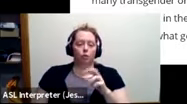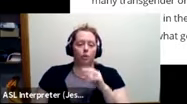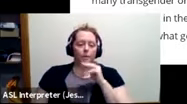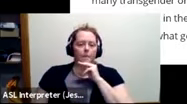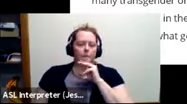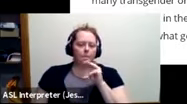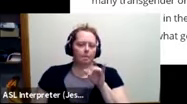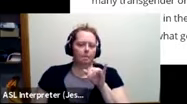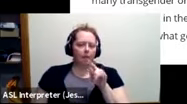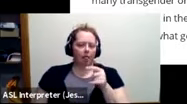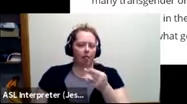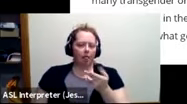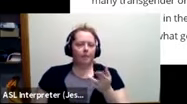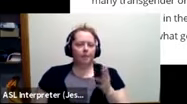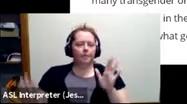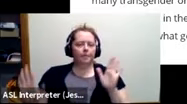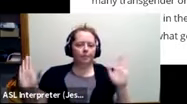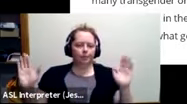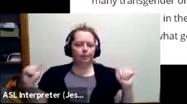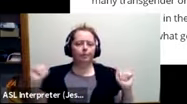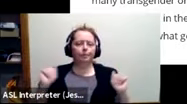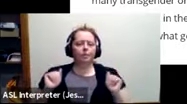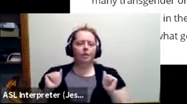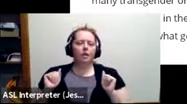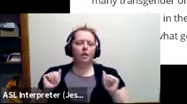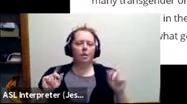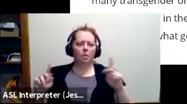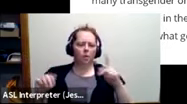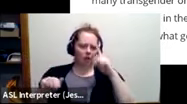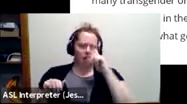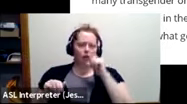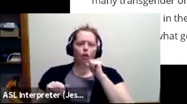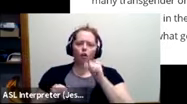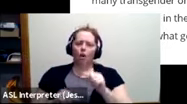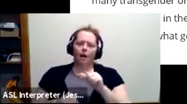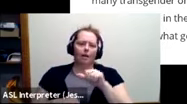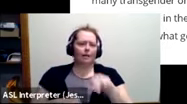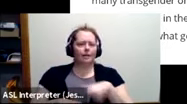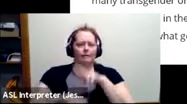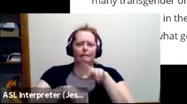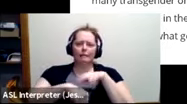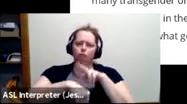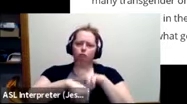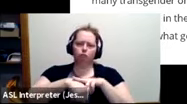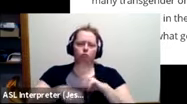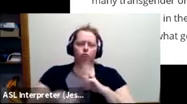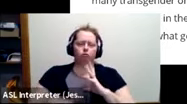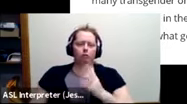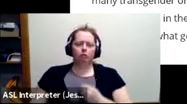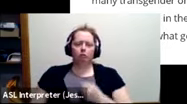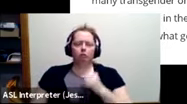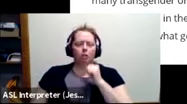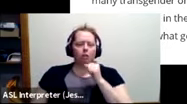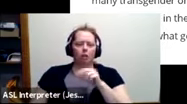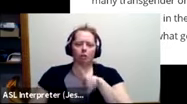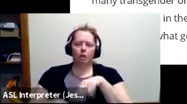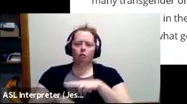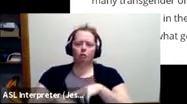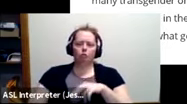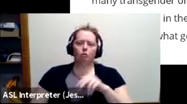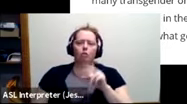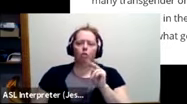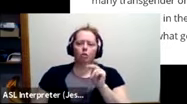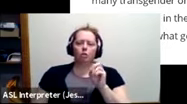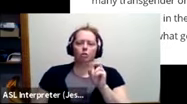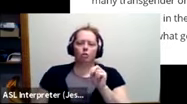So some gender myths. It's unnatural to be transgender or non-binary. Well, actually, transgender and non-binary are naturally transgender and